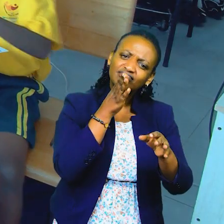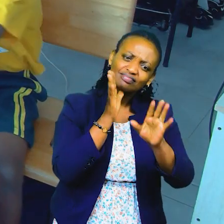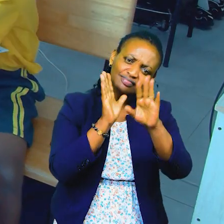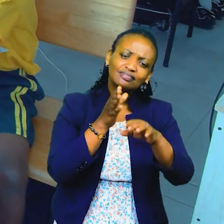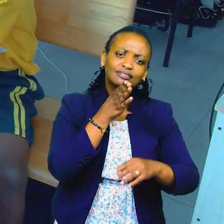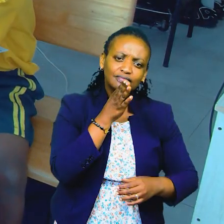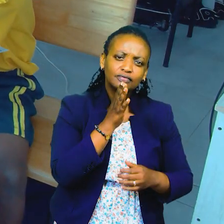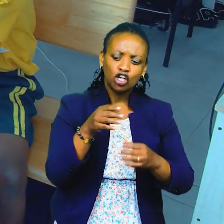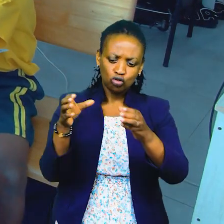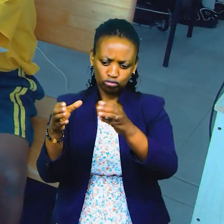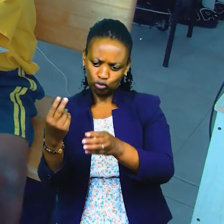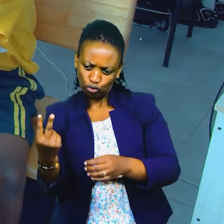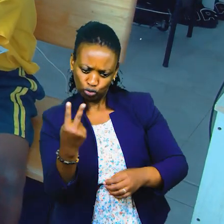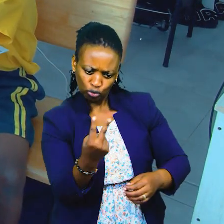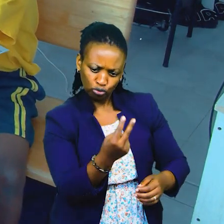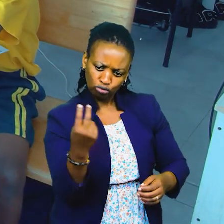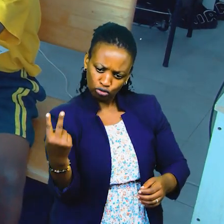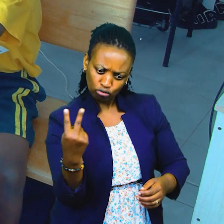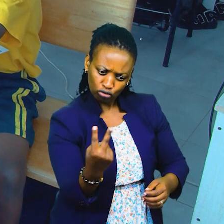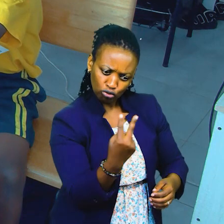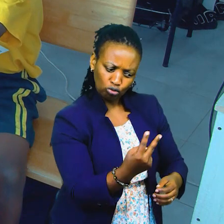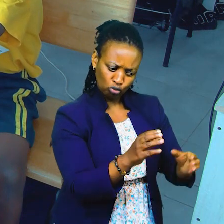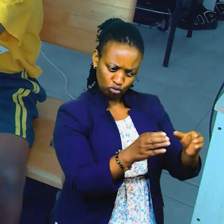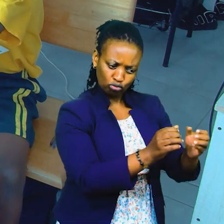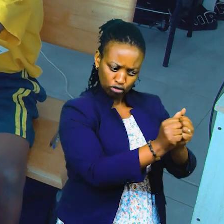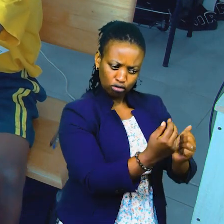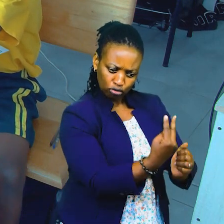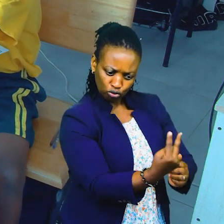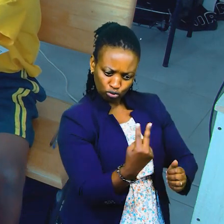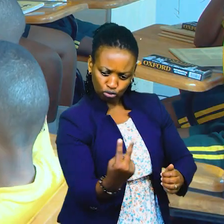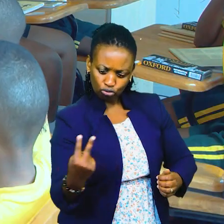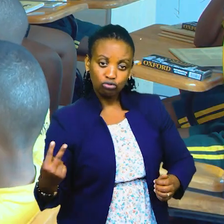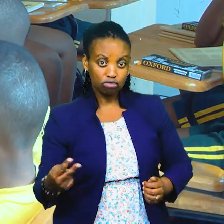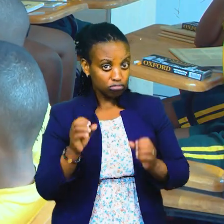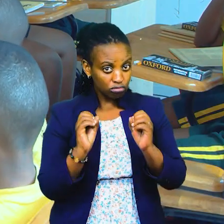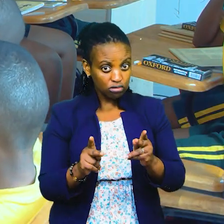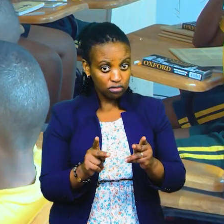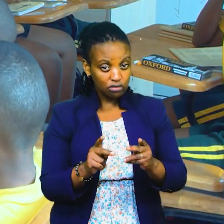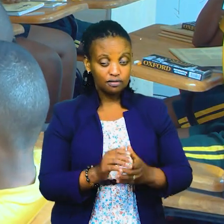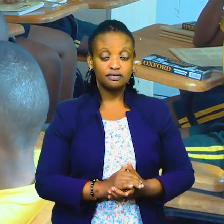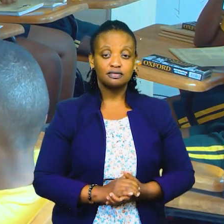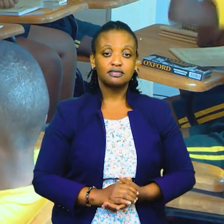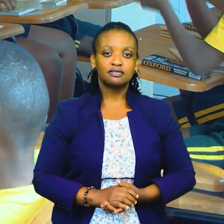2, wait. 2, you are with this one, is this one, they are together there.